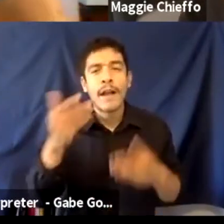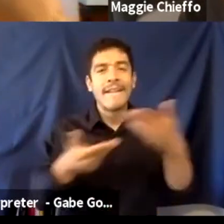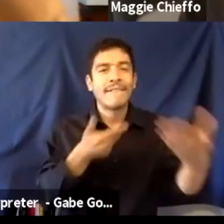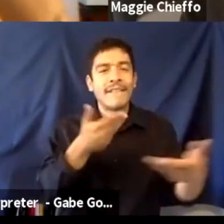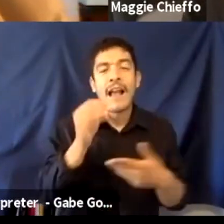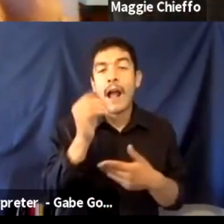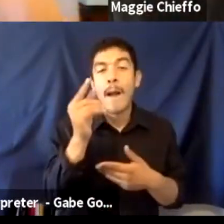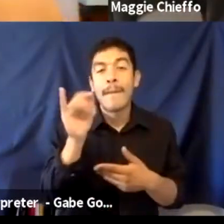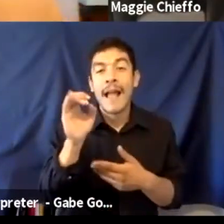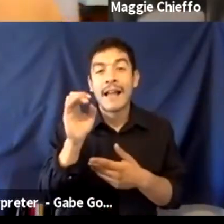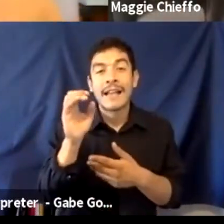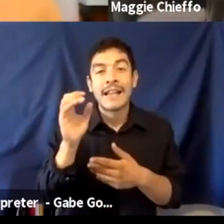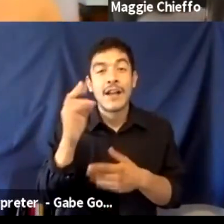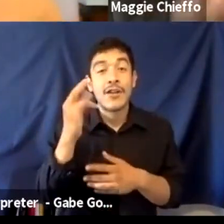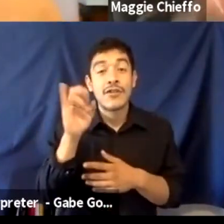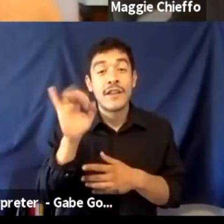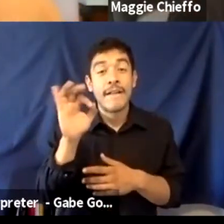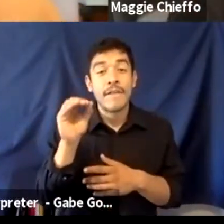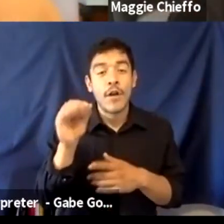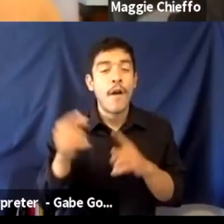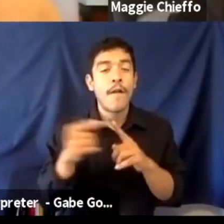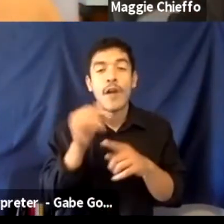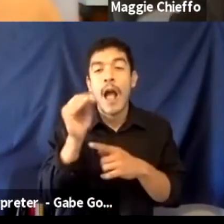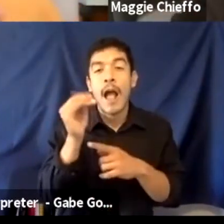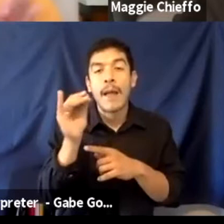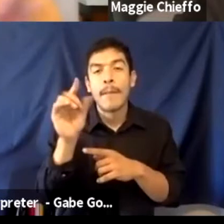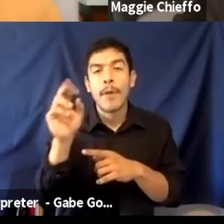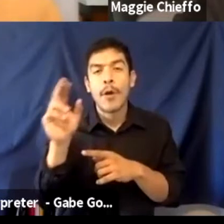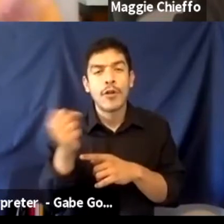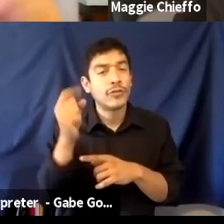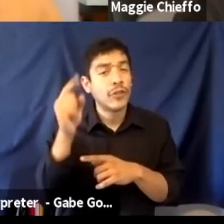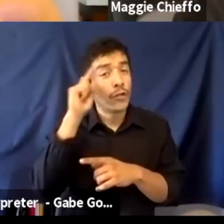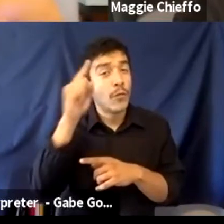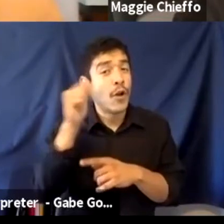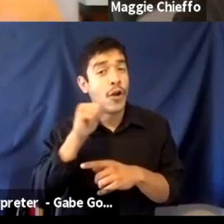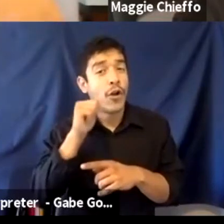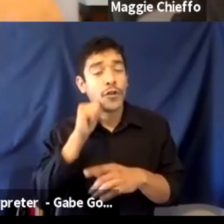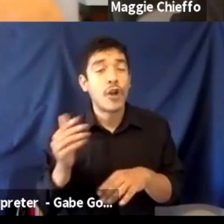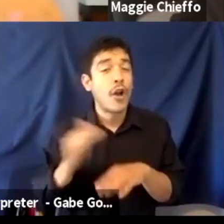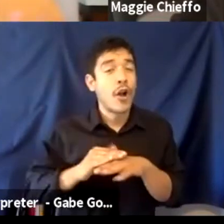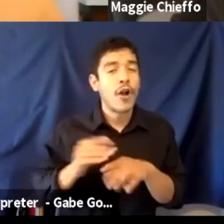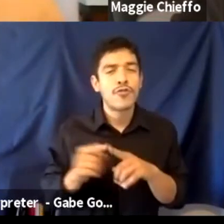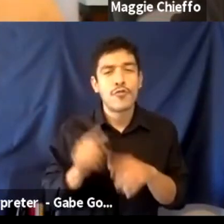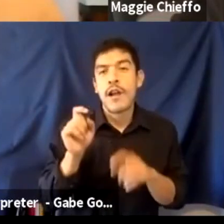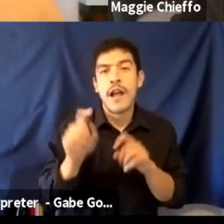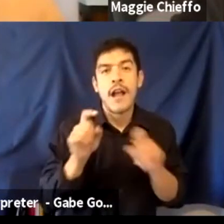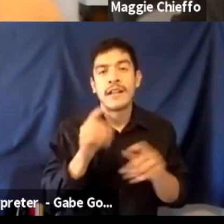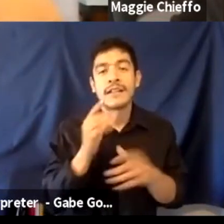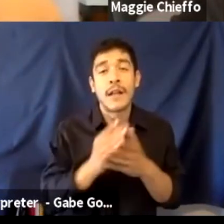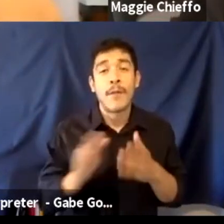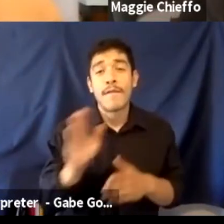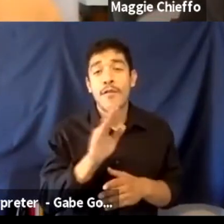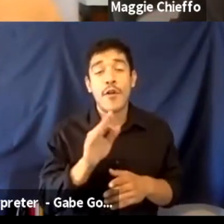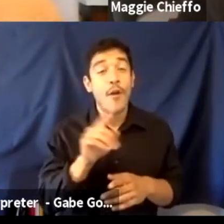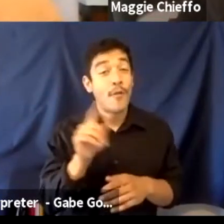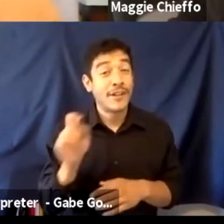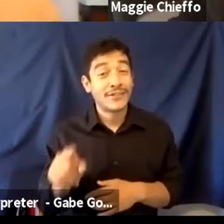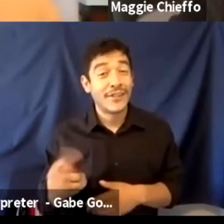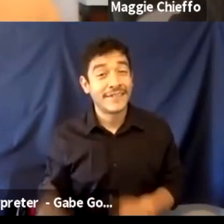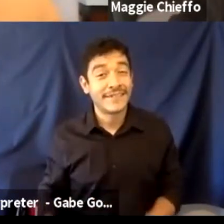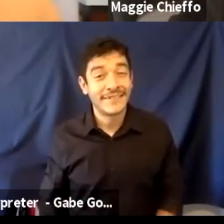Maggie Chifo from Amy Poehler Smart Girls back on to ask some of your